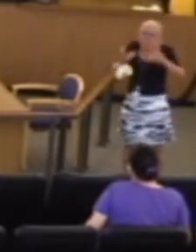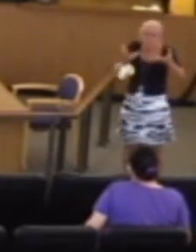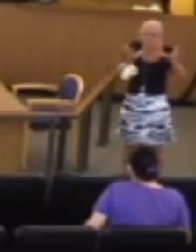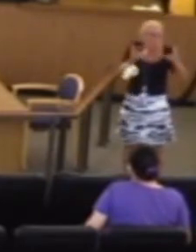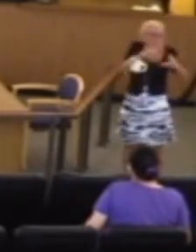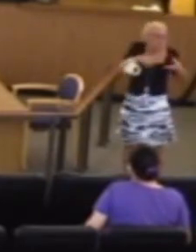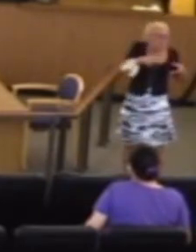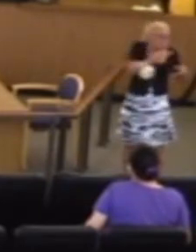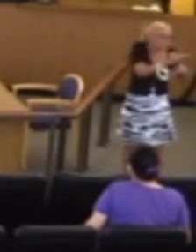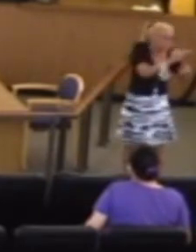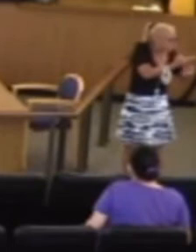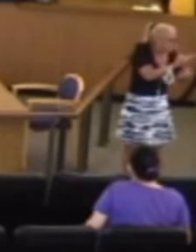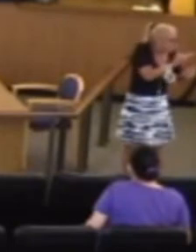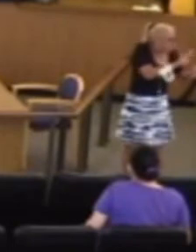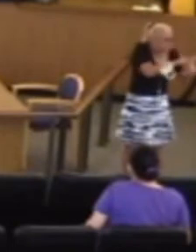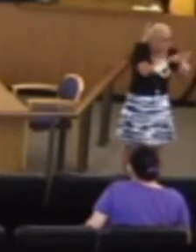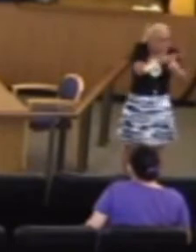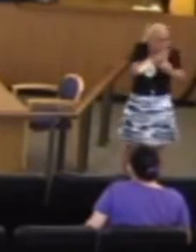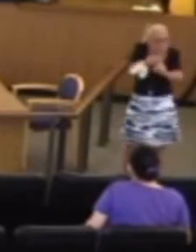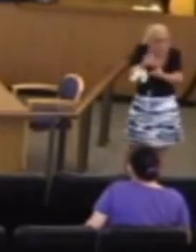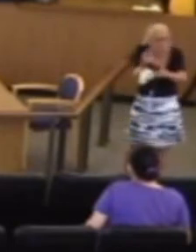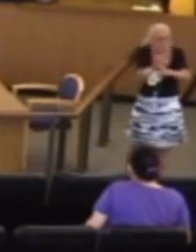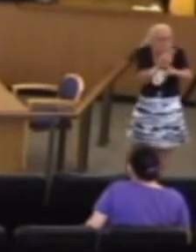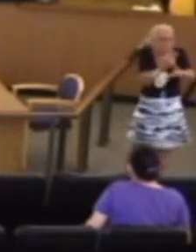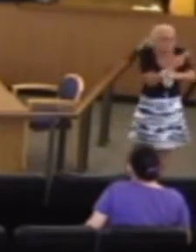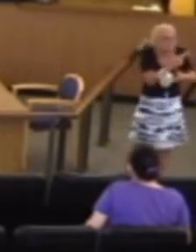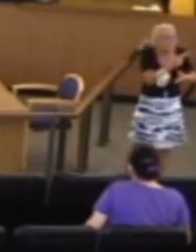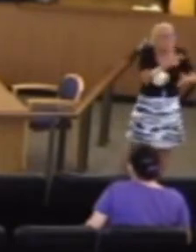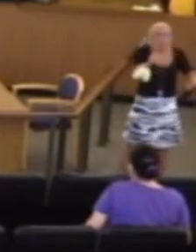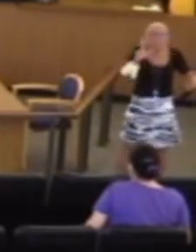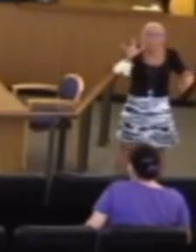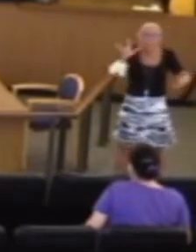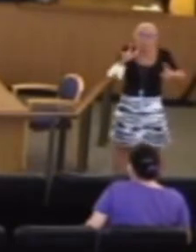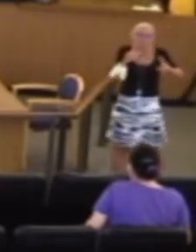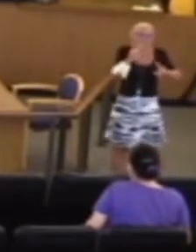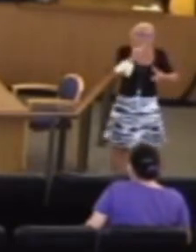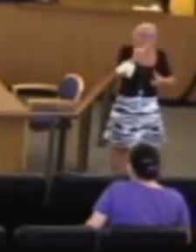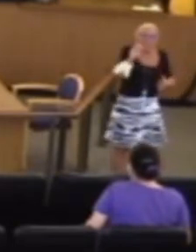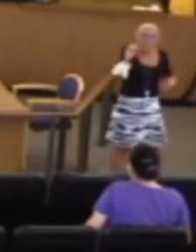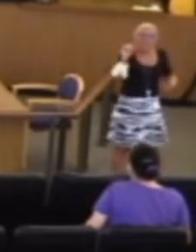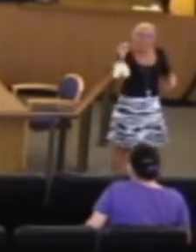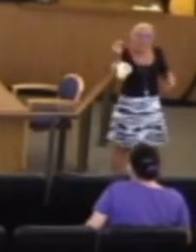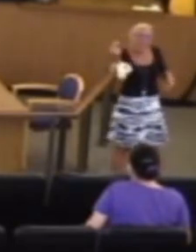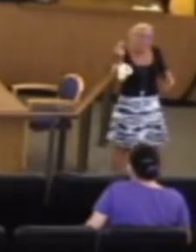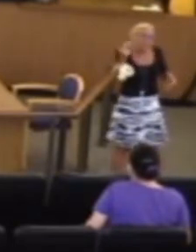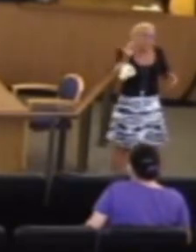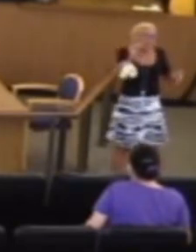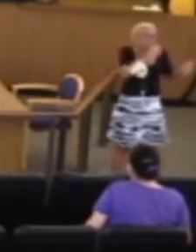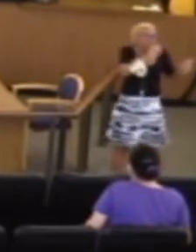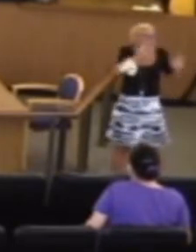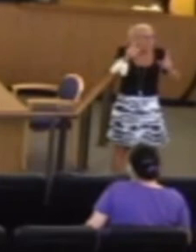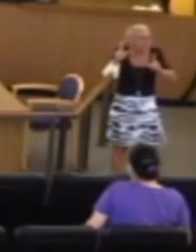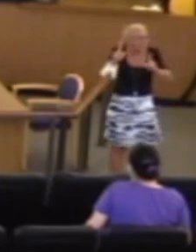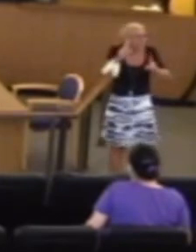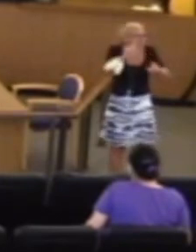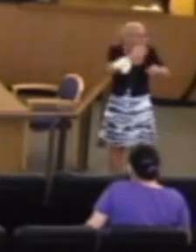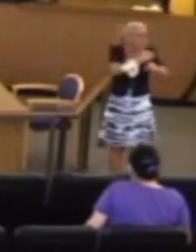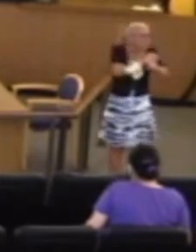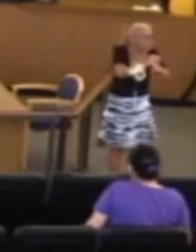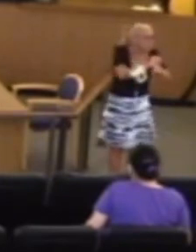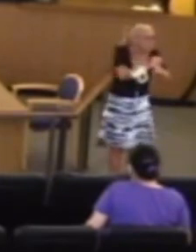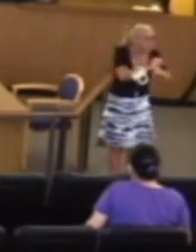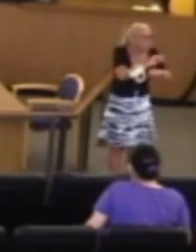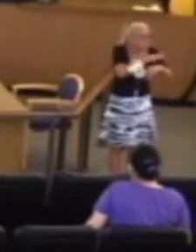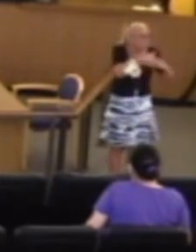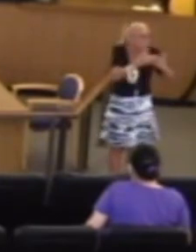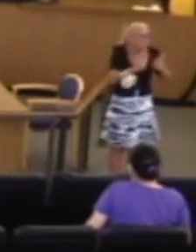to use it to the potential of bringing Long Island, town of Hempstead back to where it is, employees and all residents, so that we